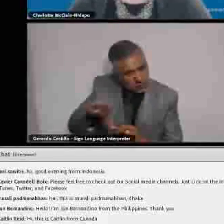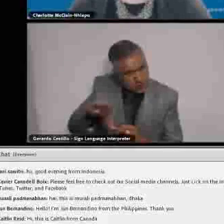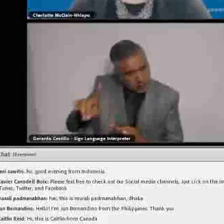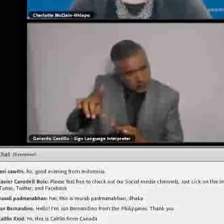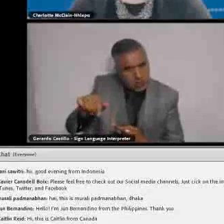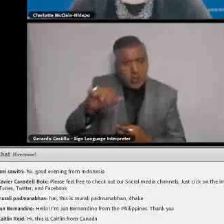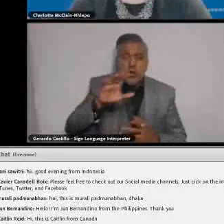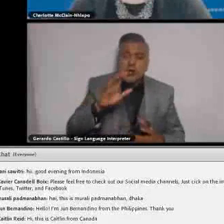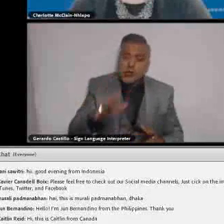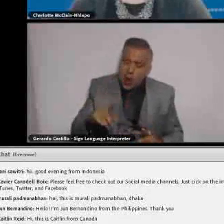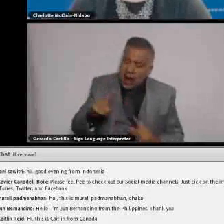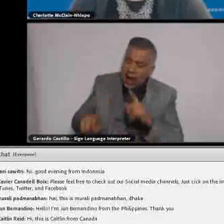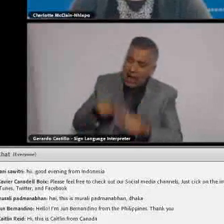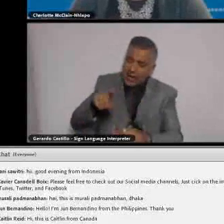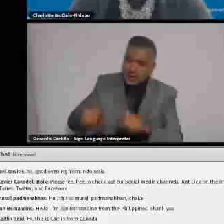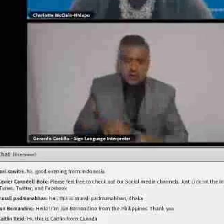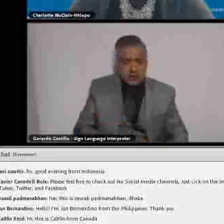is critical.